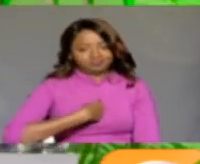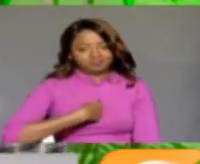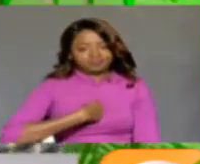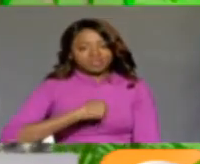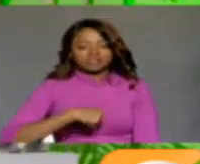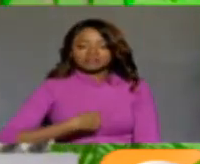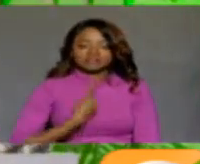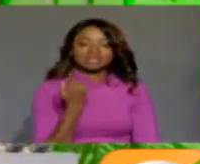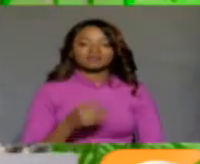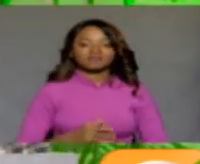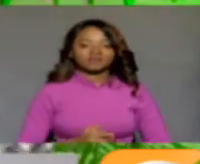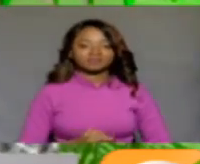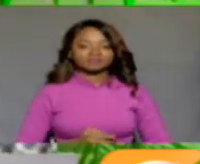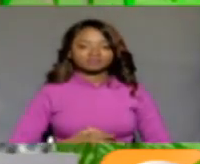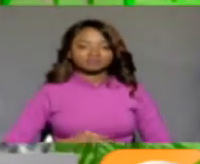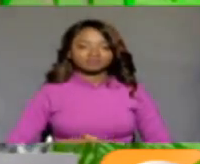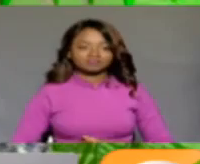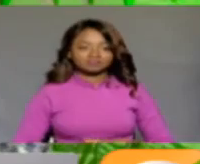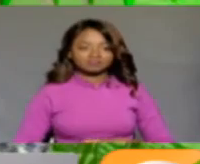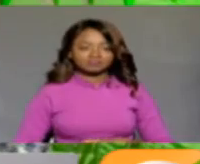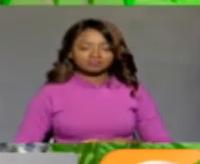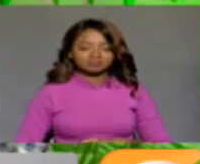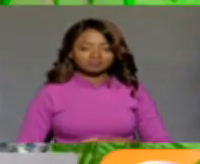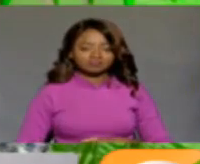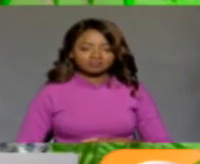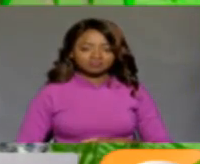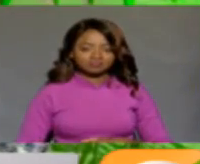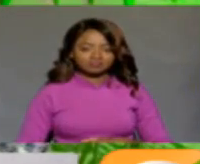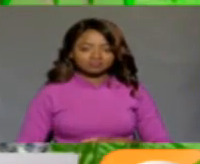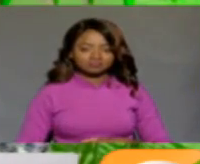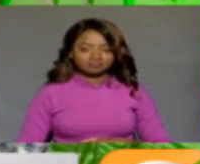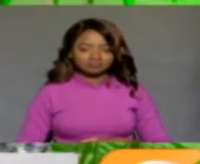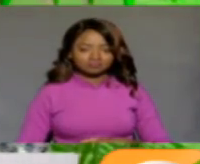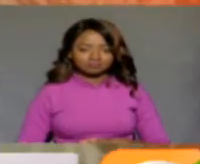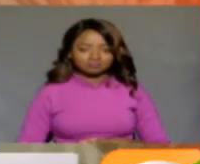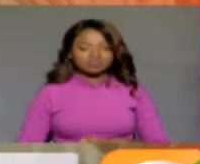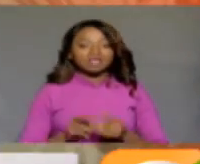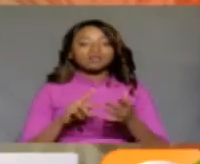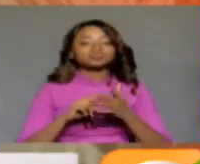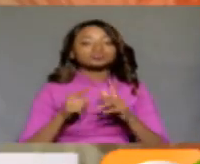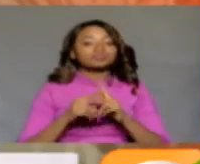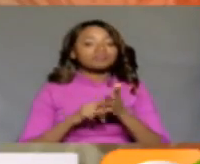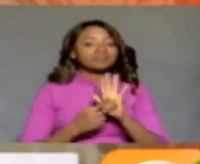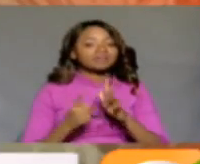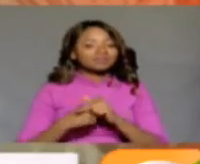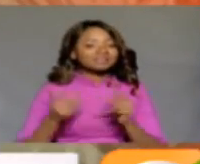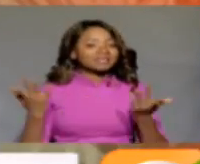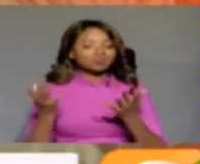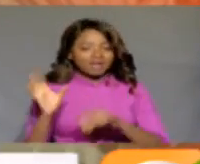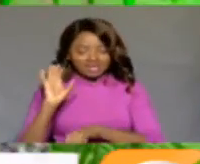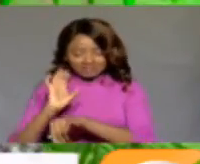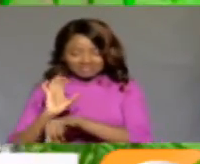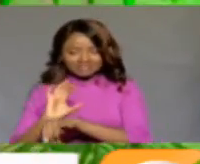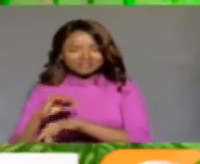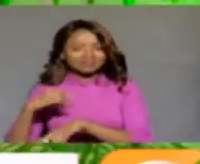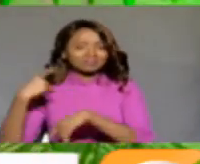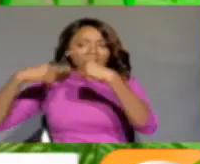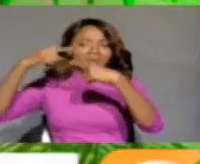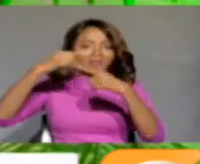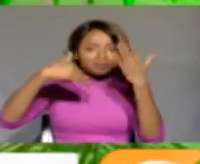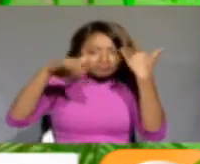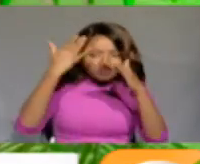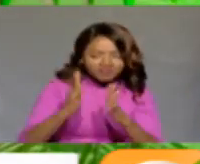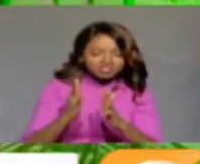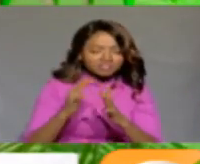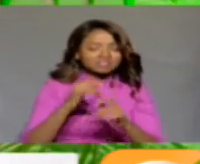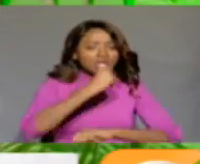moral setup of the society. You talked about the moral fabric before. Yes, so starting with our churches, leading to all the professions, to